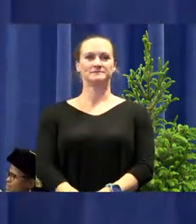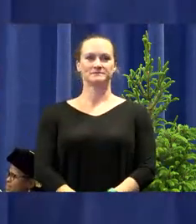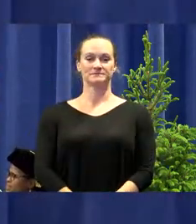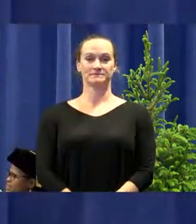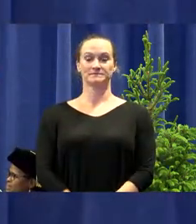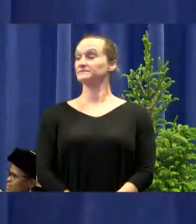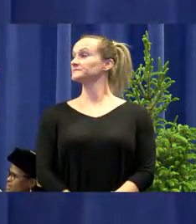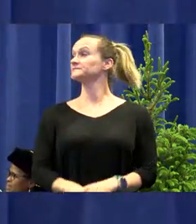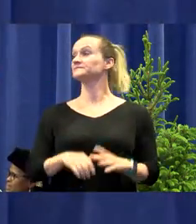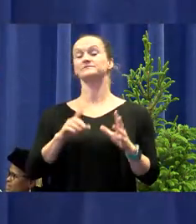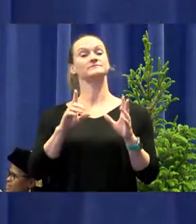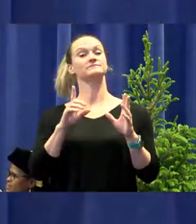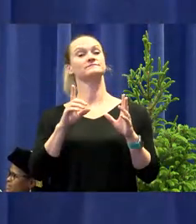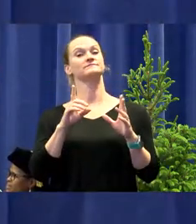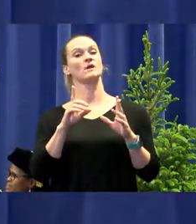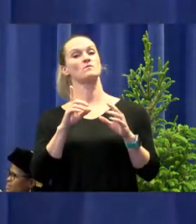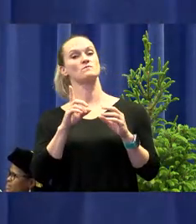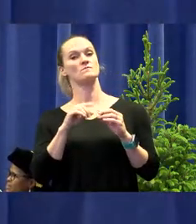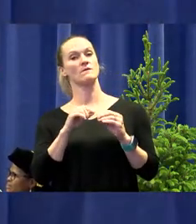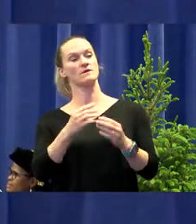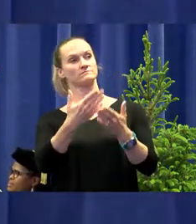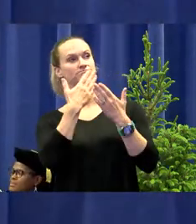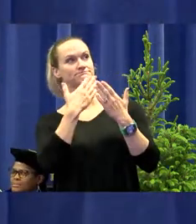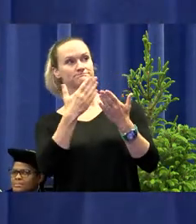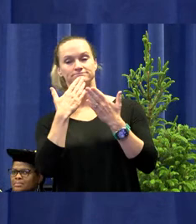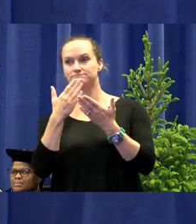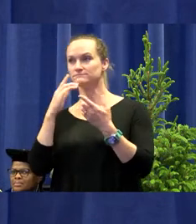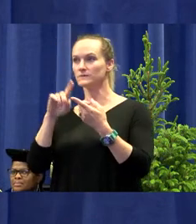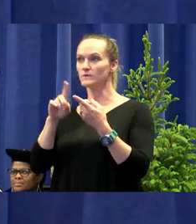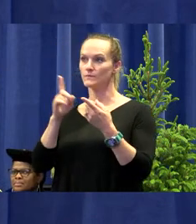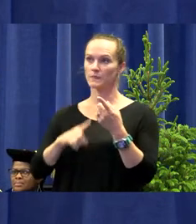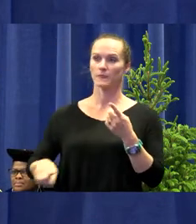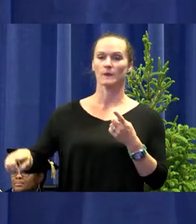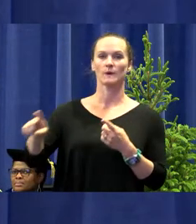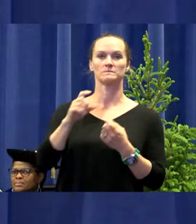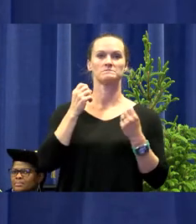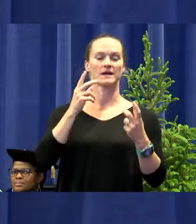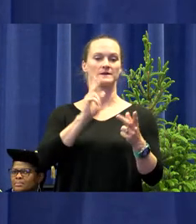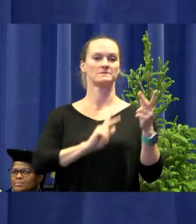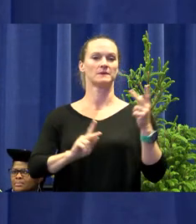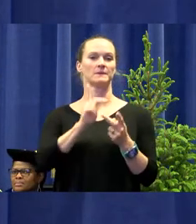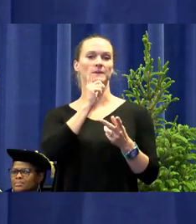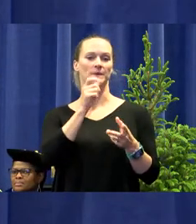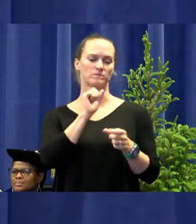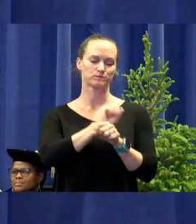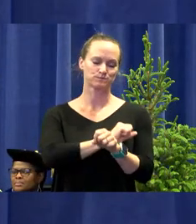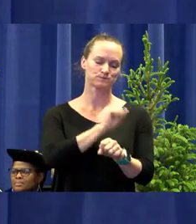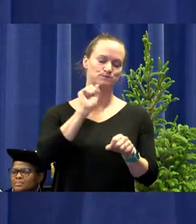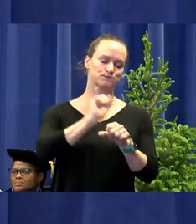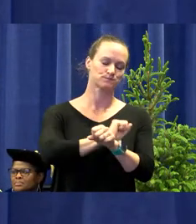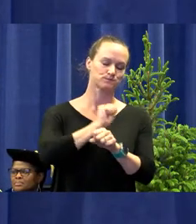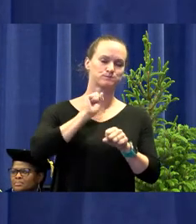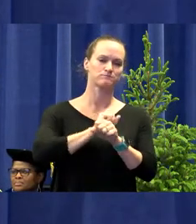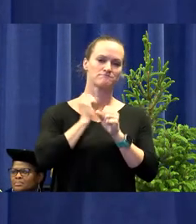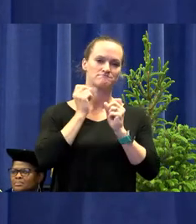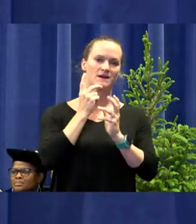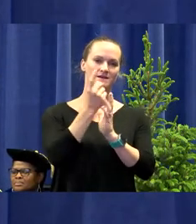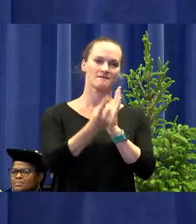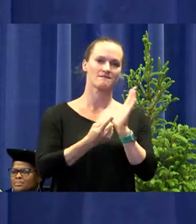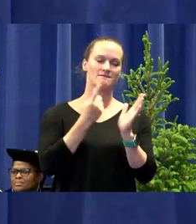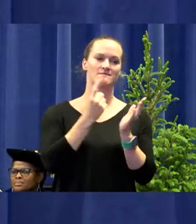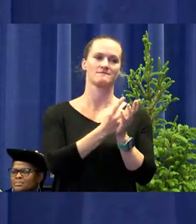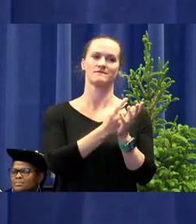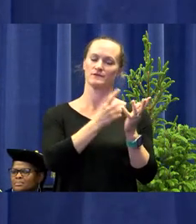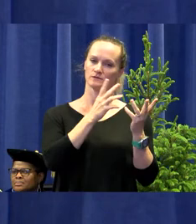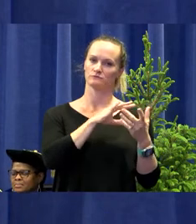One more note of thanks. I would like to express my appreciation to the many people who have worked long hours and served in critical